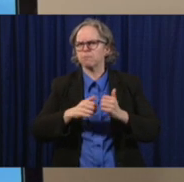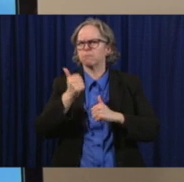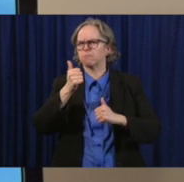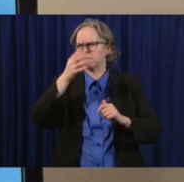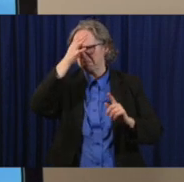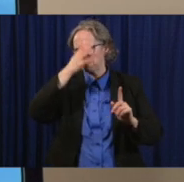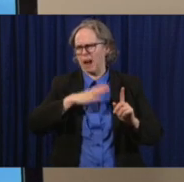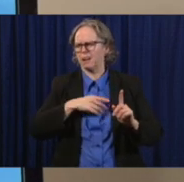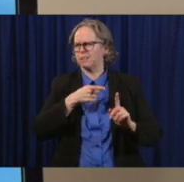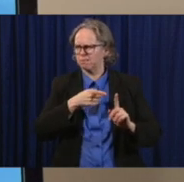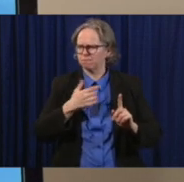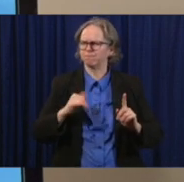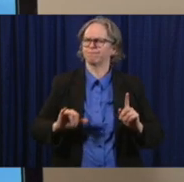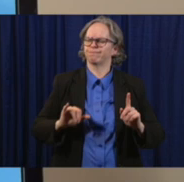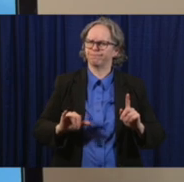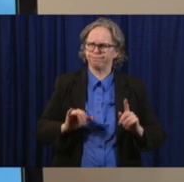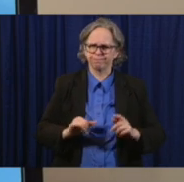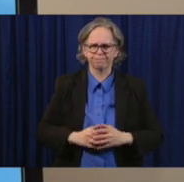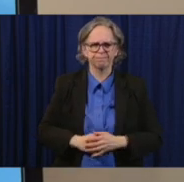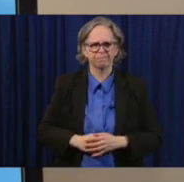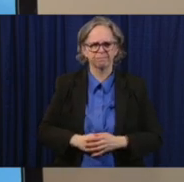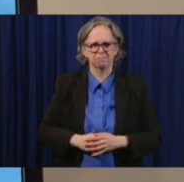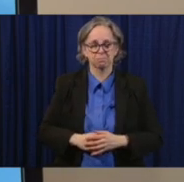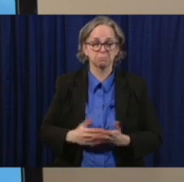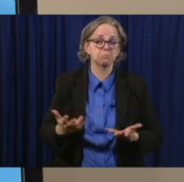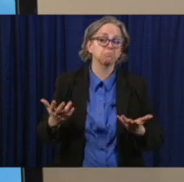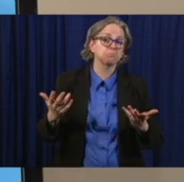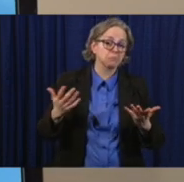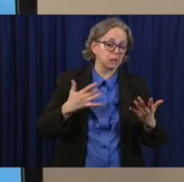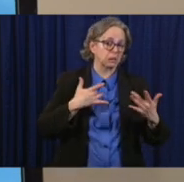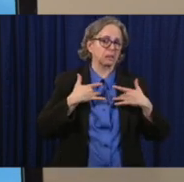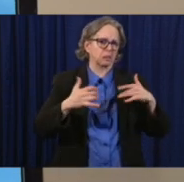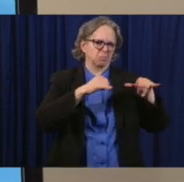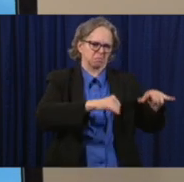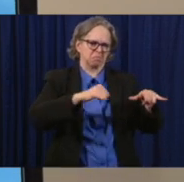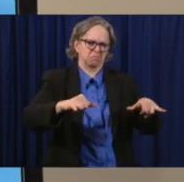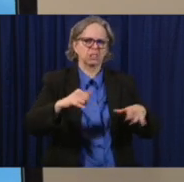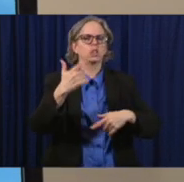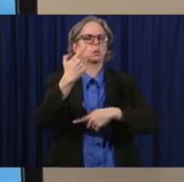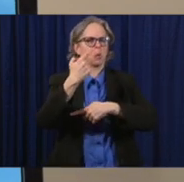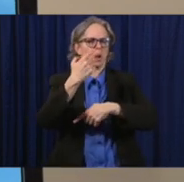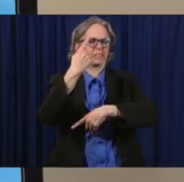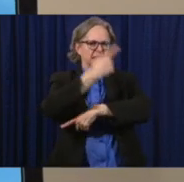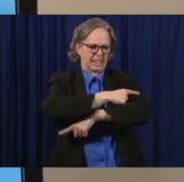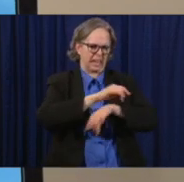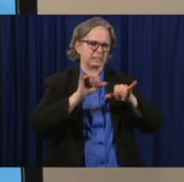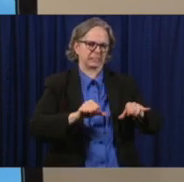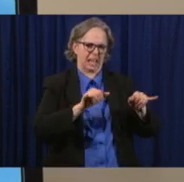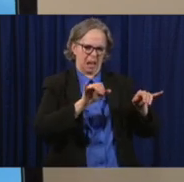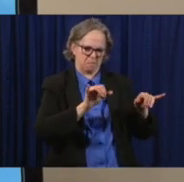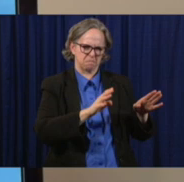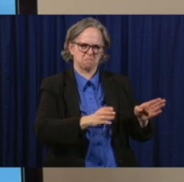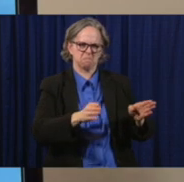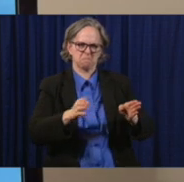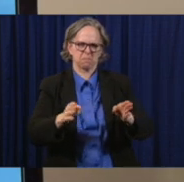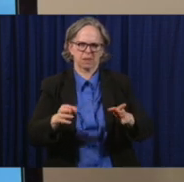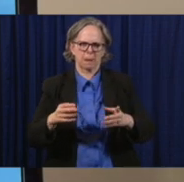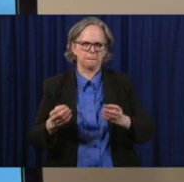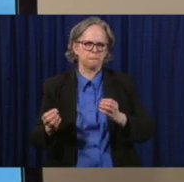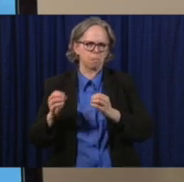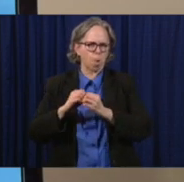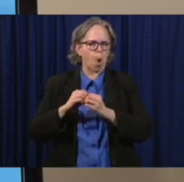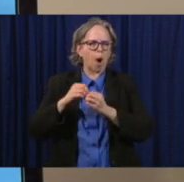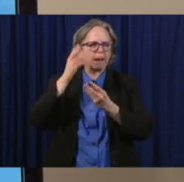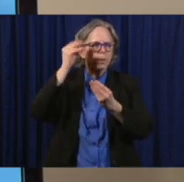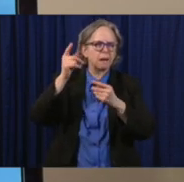slide. Trends, again, we're keeping those 21-day trends for you. So much more data like this on our website for you to take a